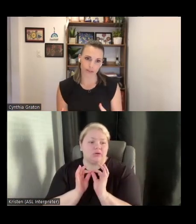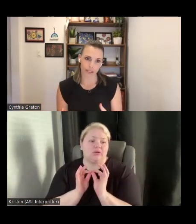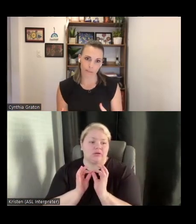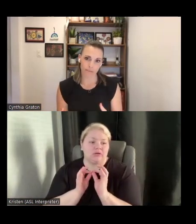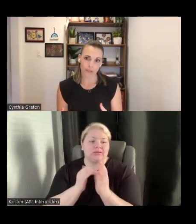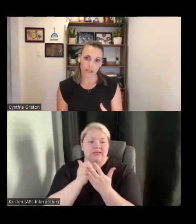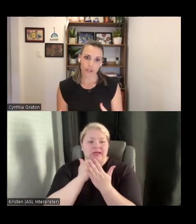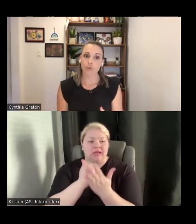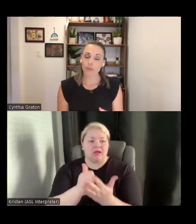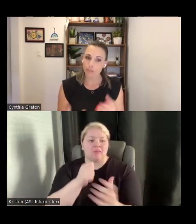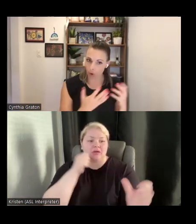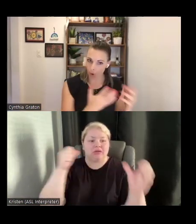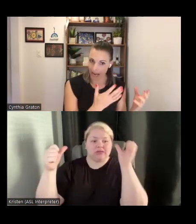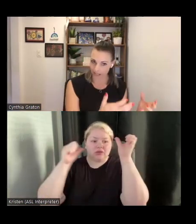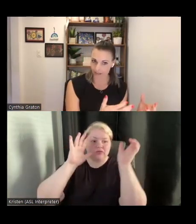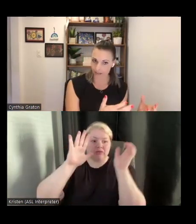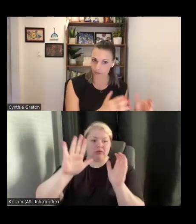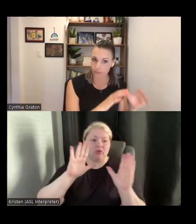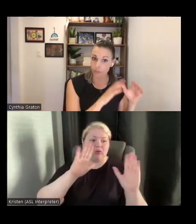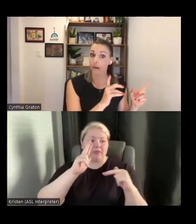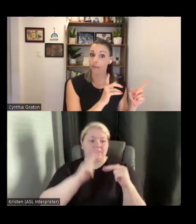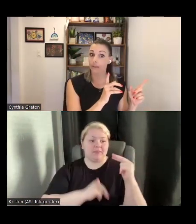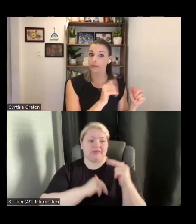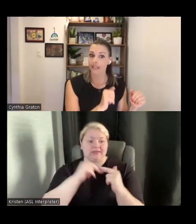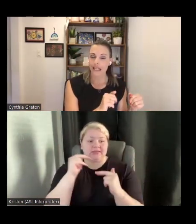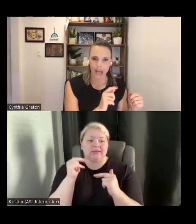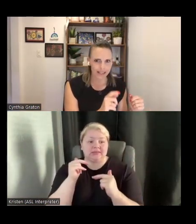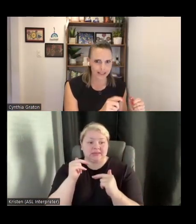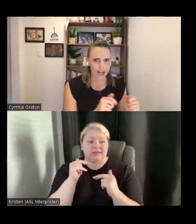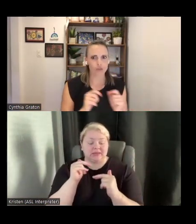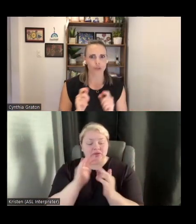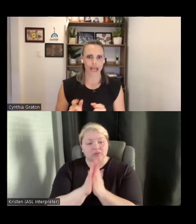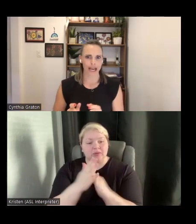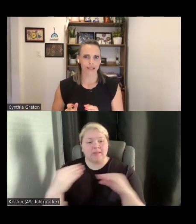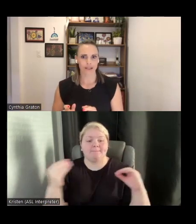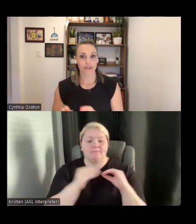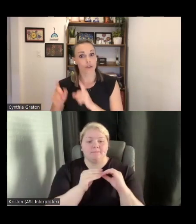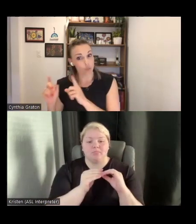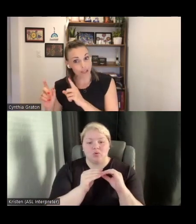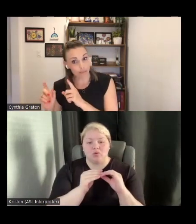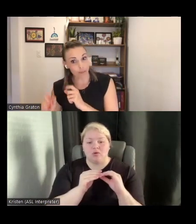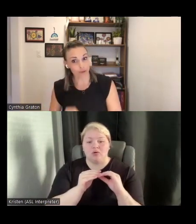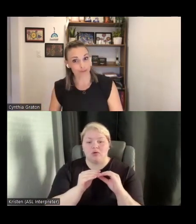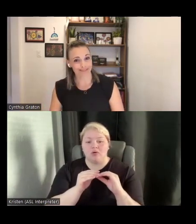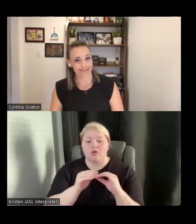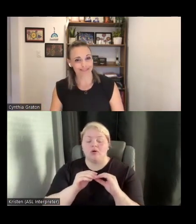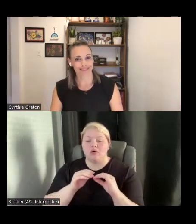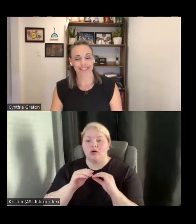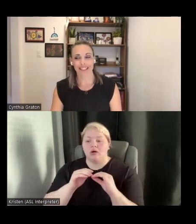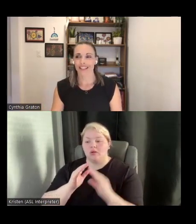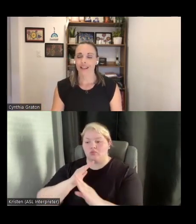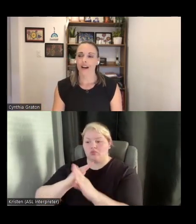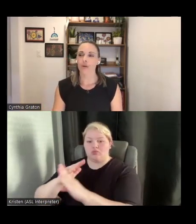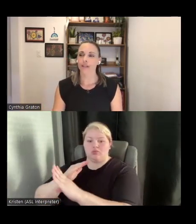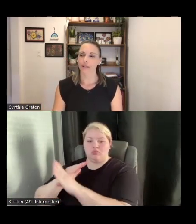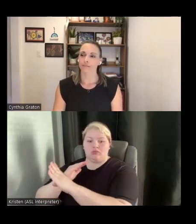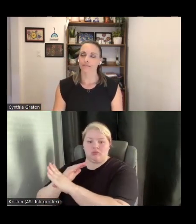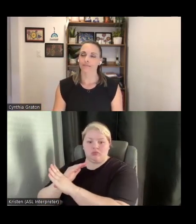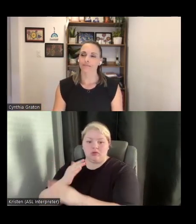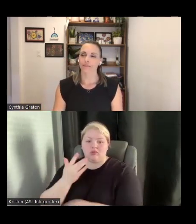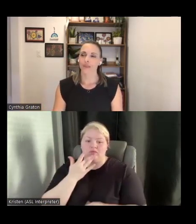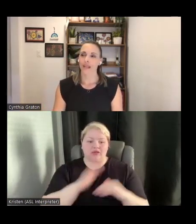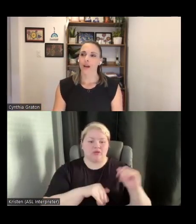your building to be proactive, blue bubble, and not reactive, red bubble.